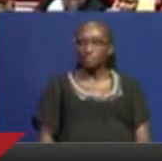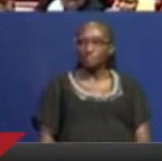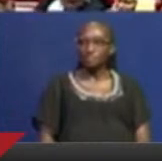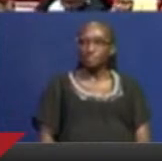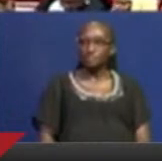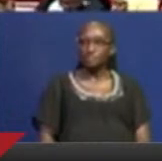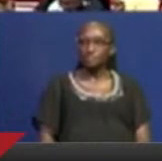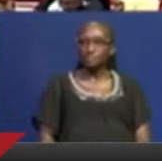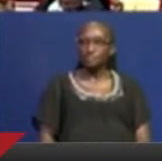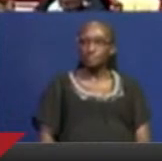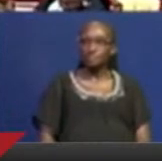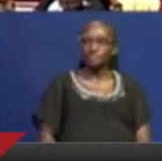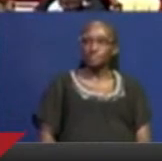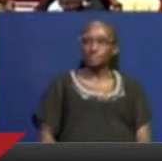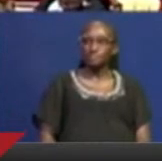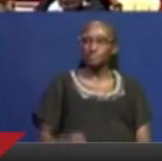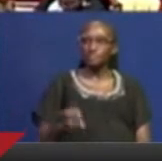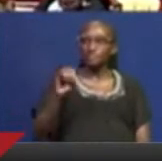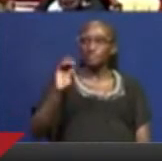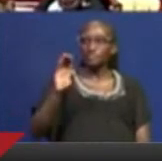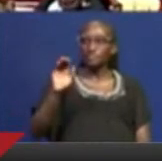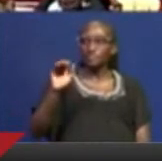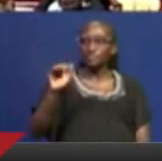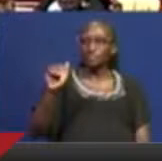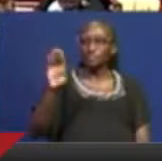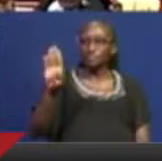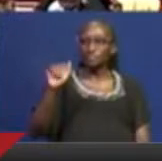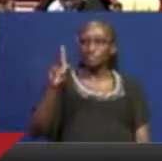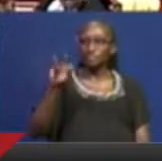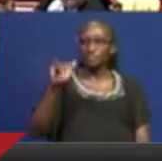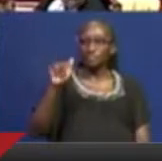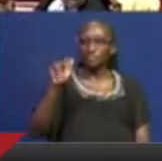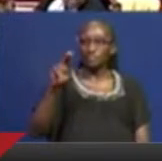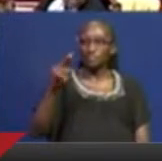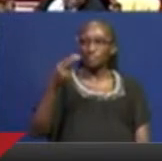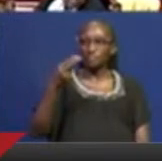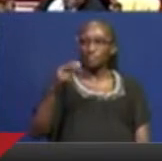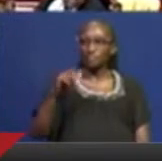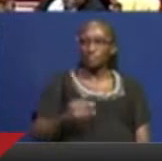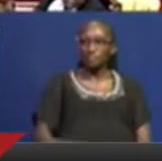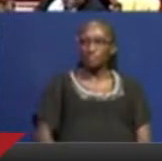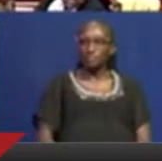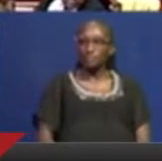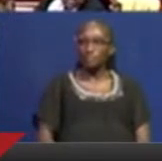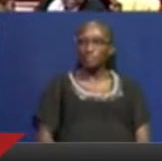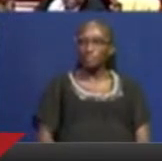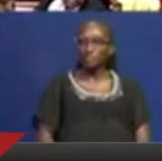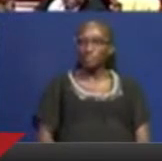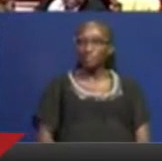Bamachoge Borabu, Obadia Nolfason, Barongo.